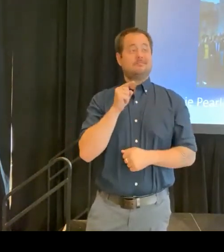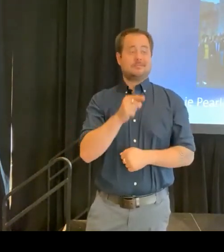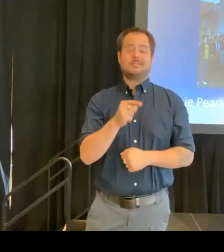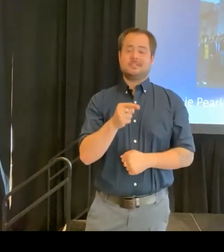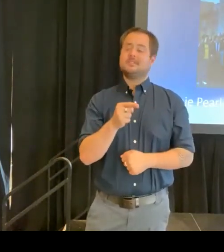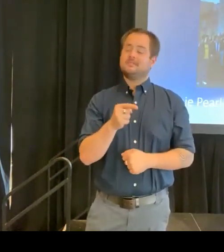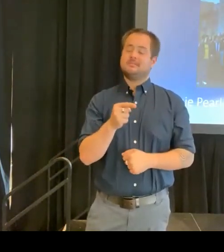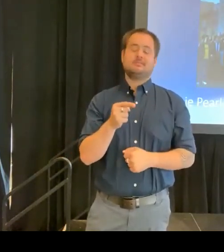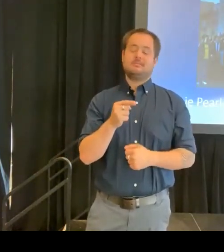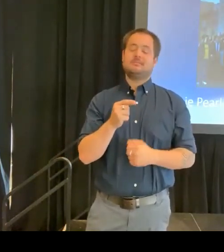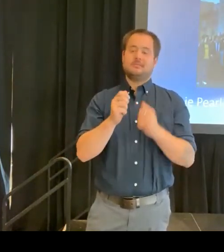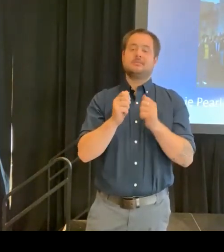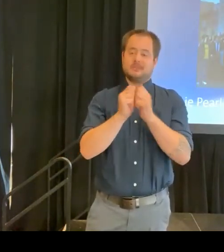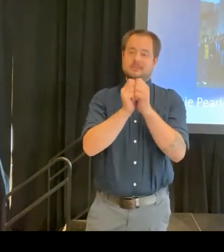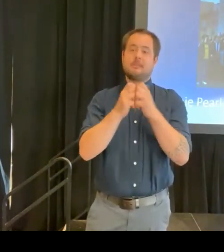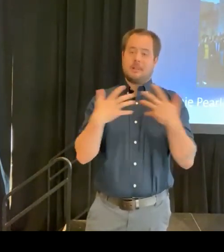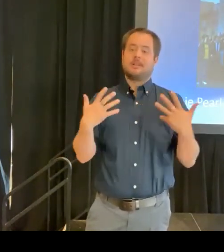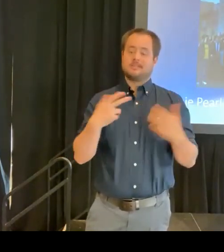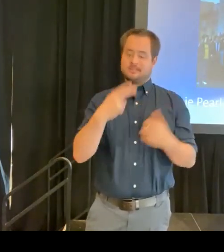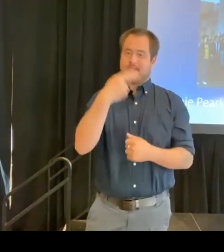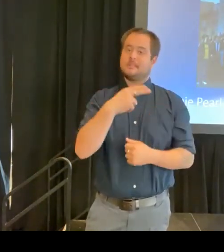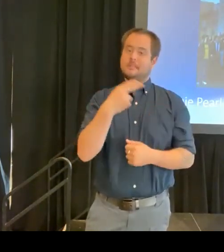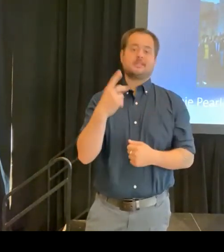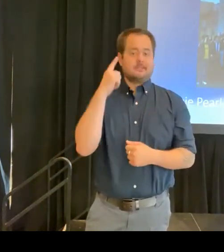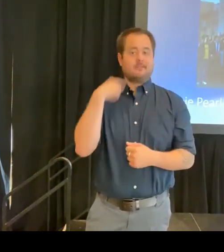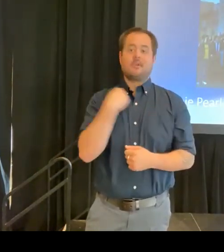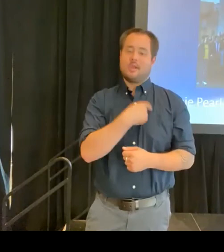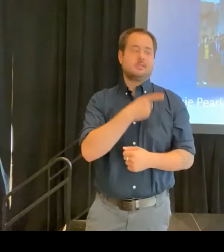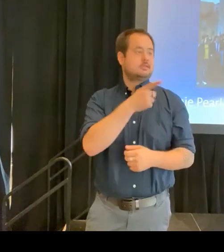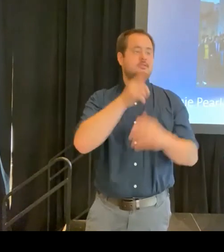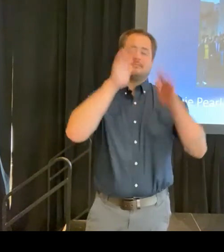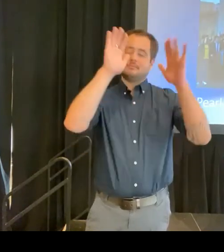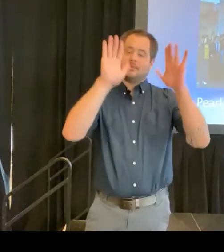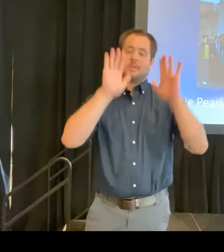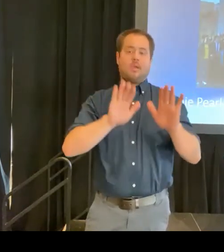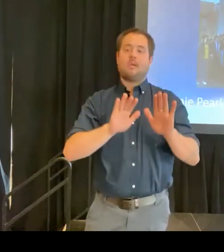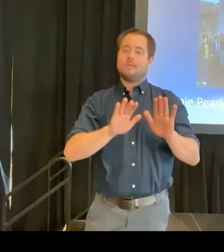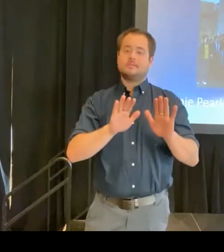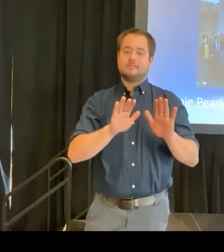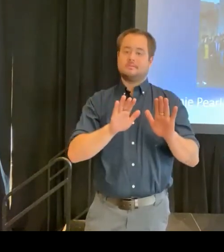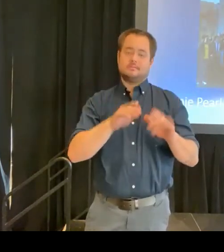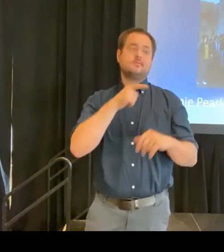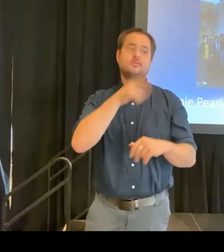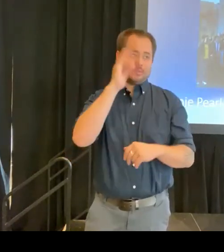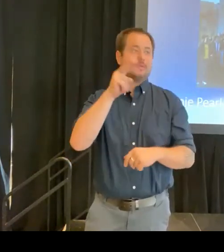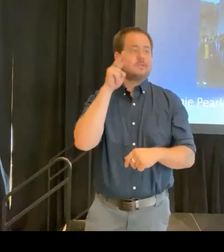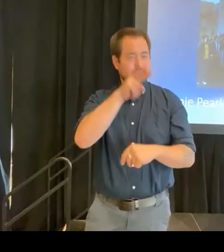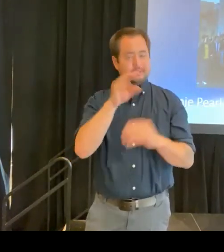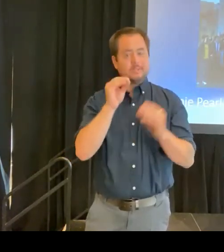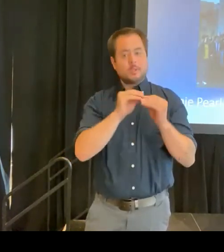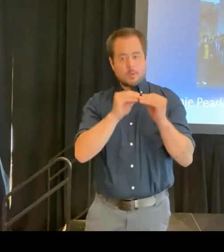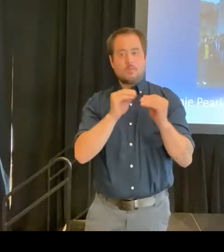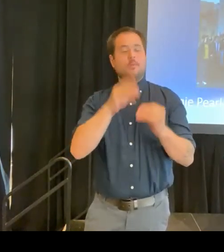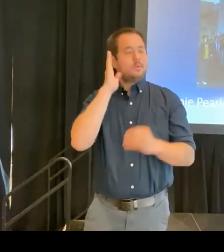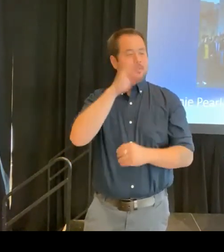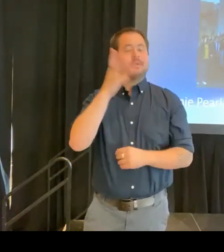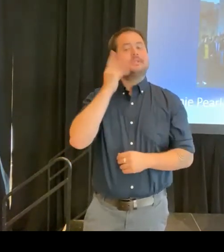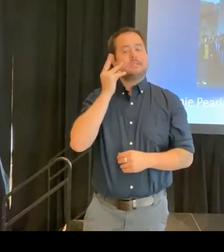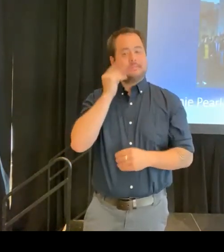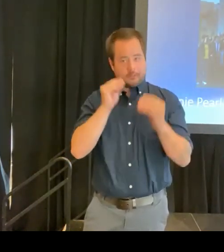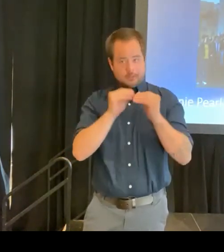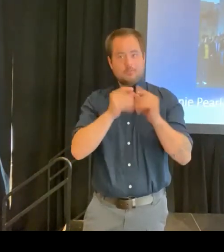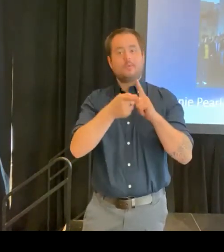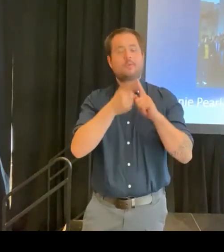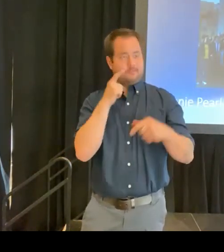really been a blessing for us. So you'll hear a lot more and see a lot more and experience a lot more